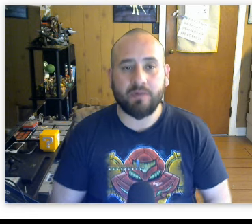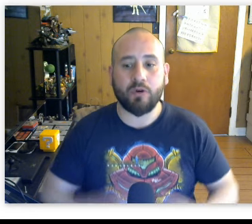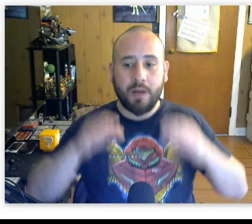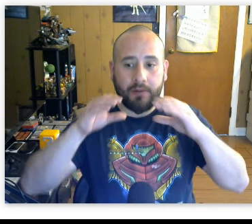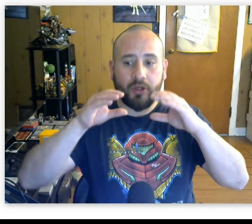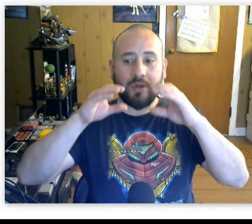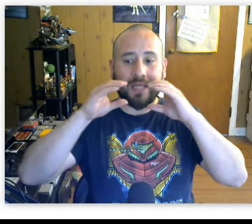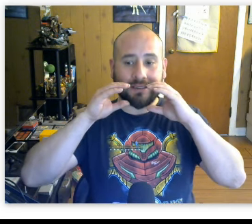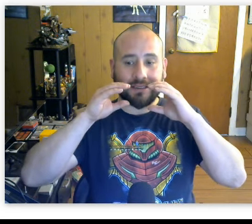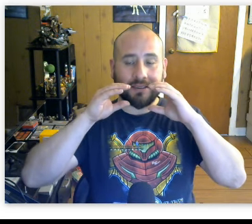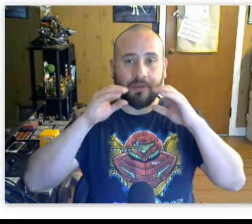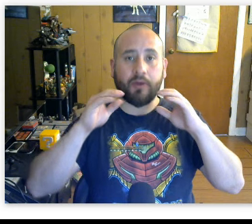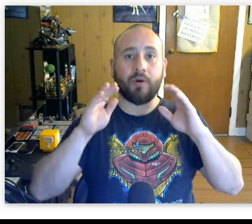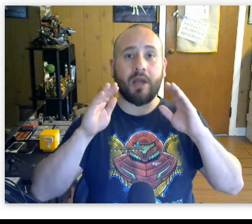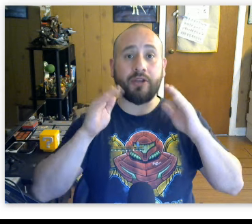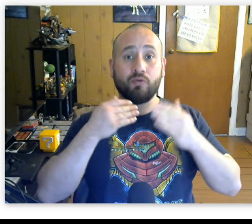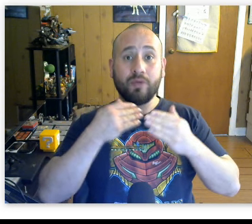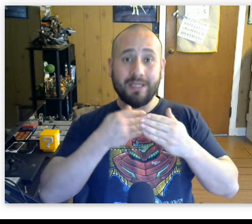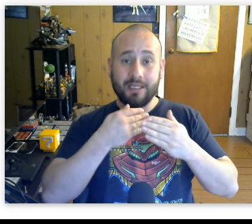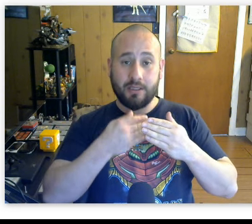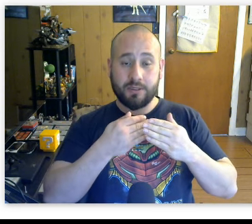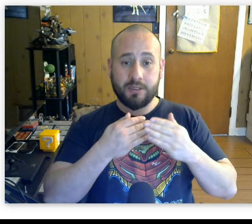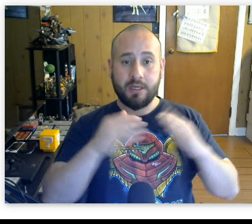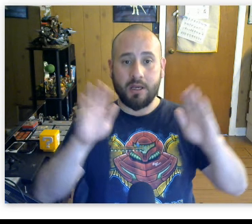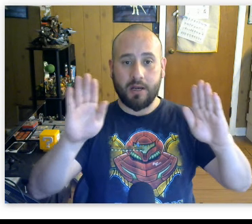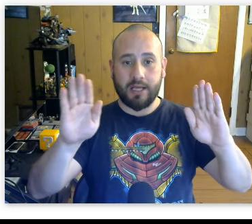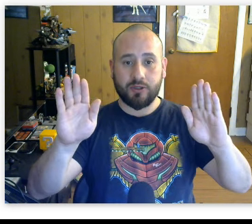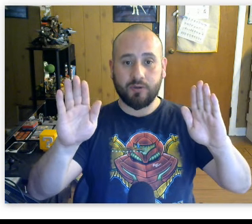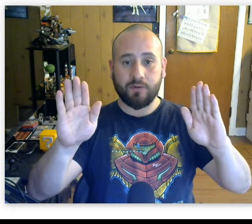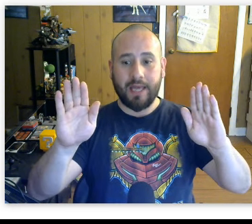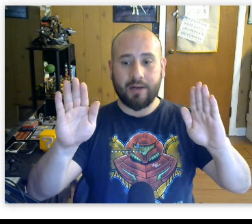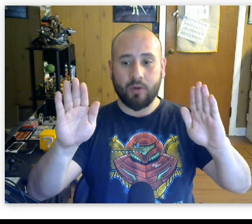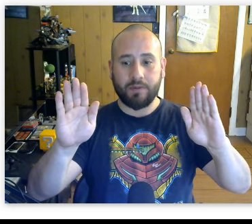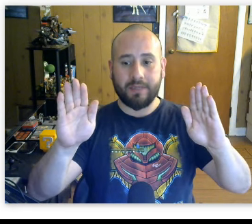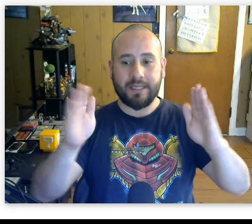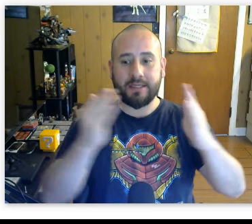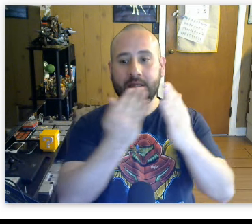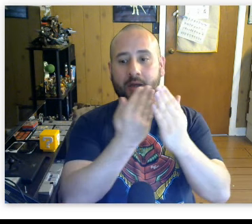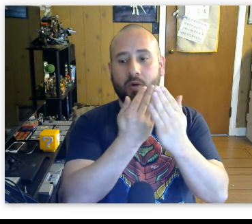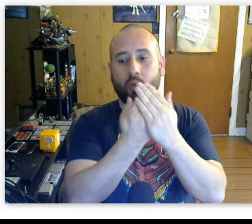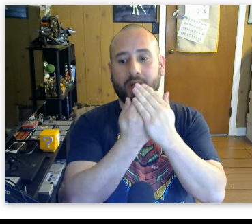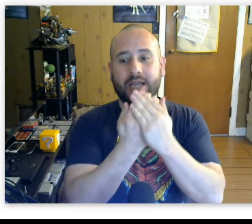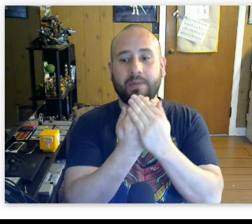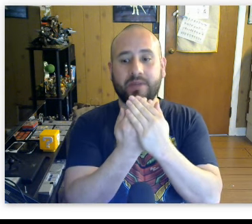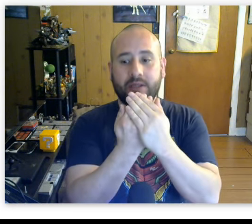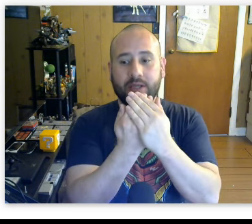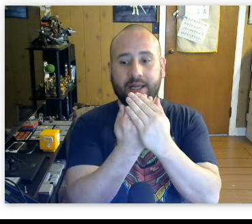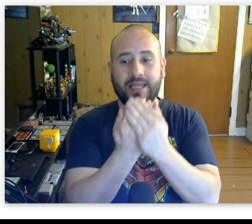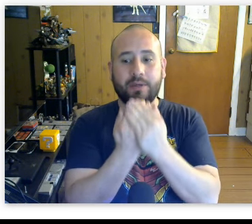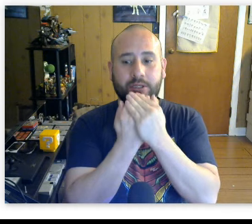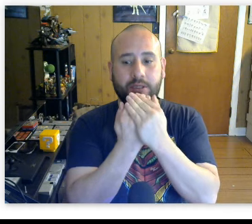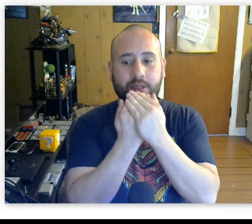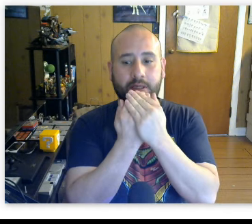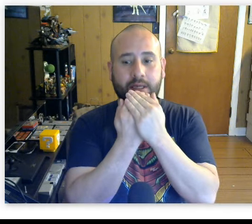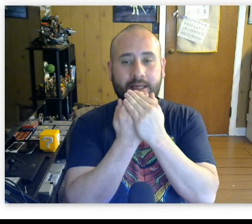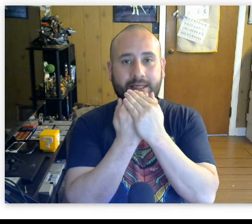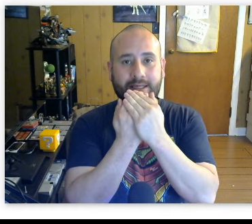Some of you are probably doing this, and you're really close. All right, two flat open B's, one on top of the other like a